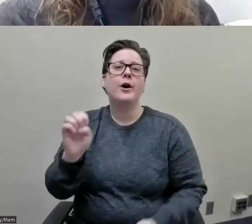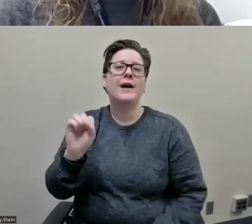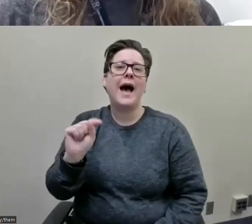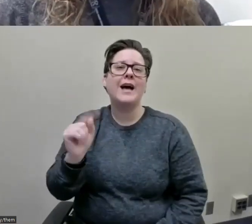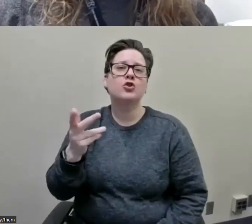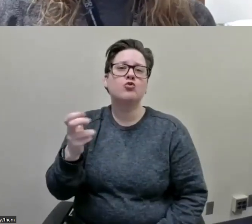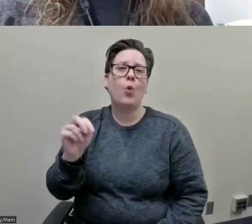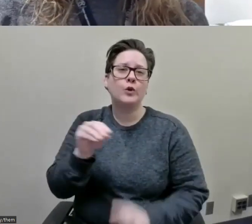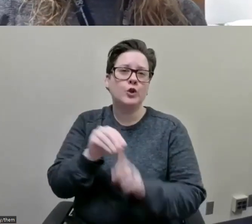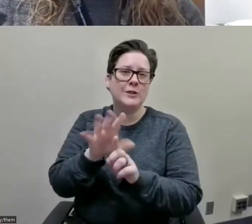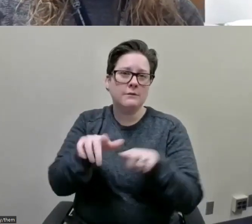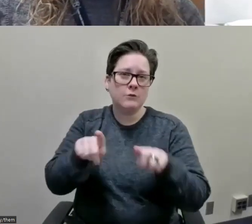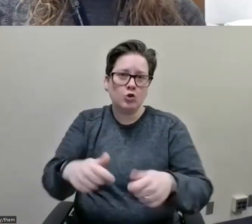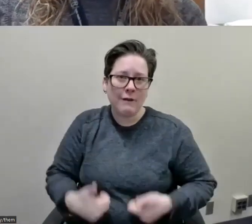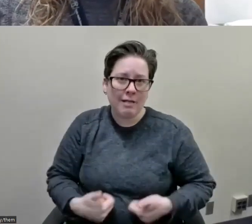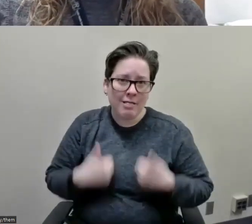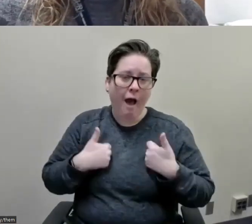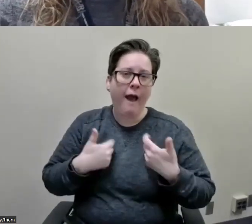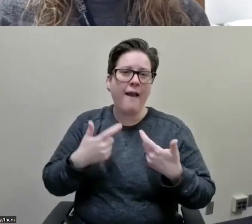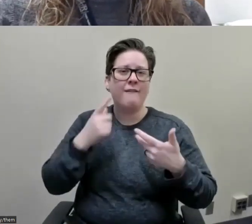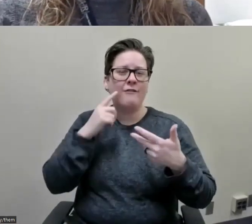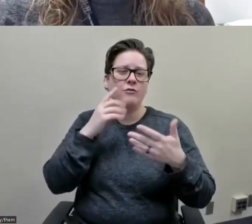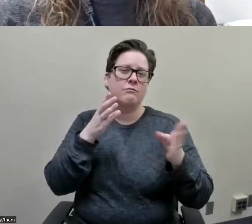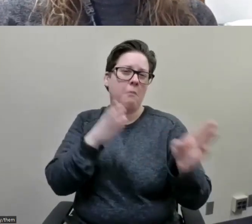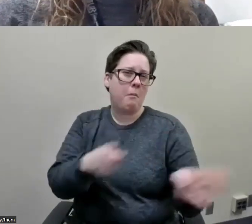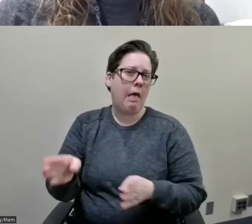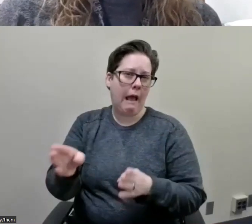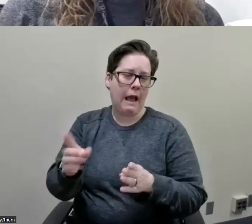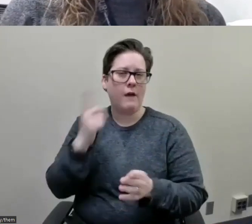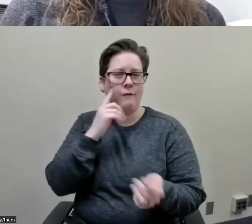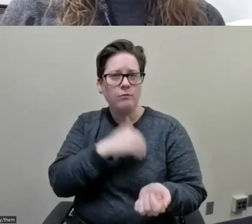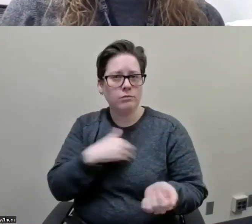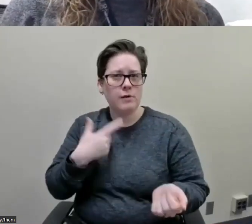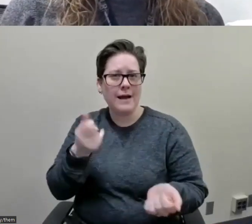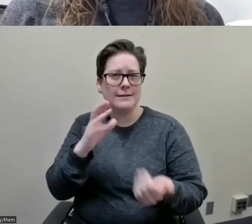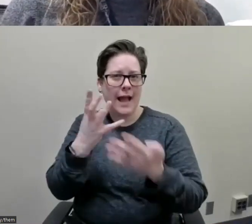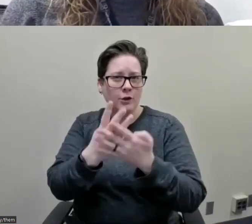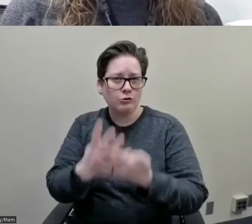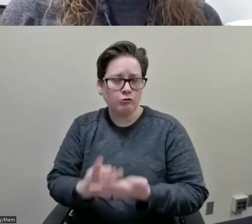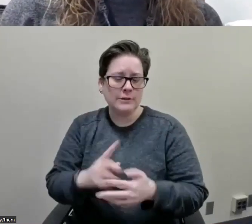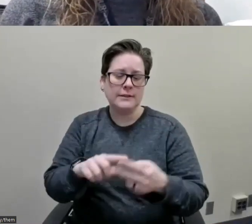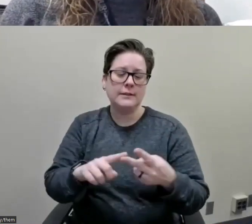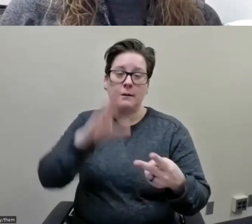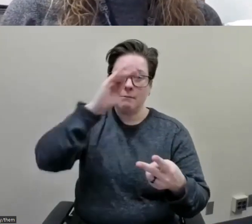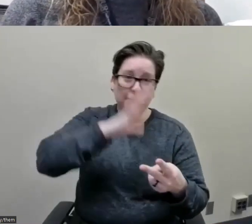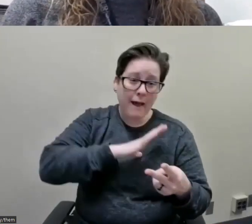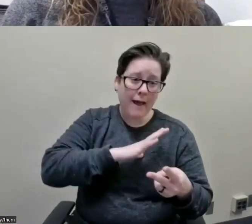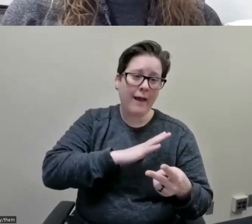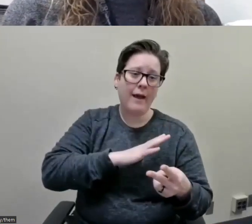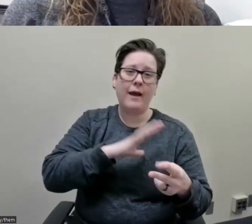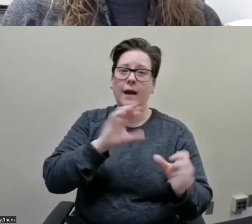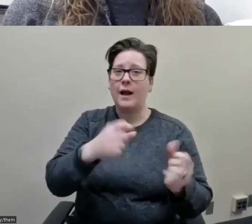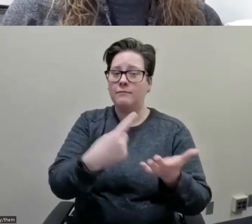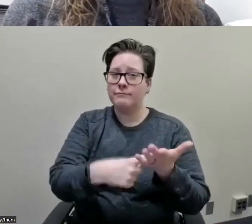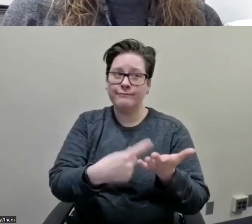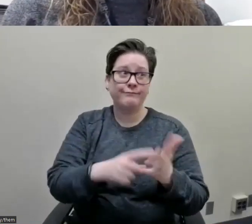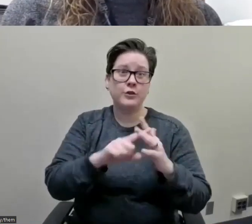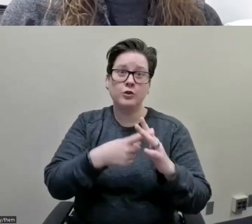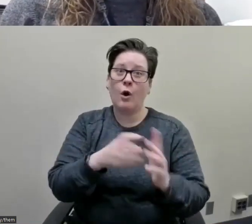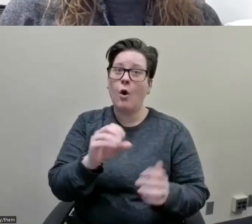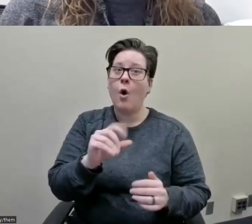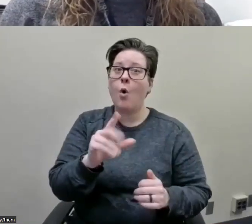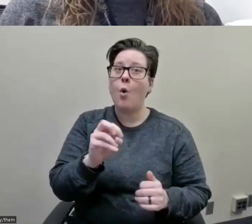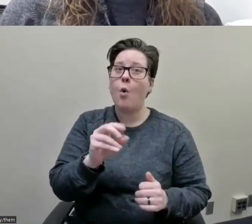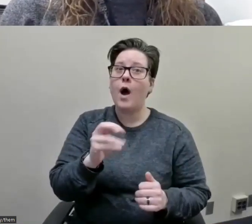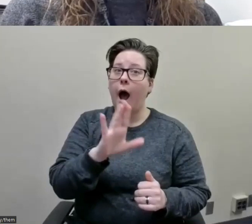and looking at things like that to come up with a plan for breast cancer screening. For males, talking about starting colonoscopies for men and